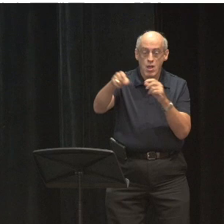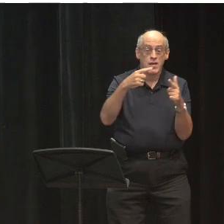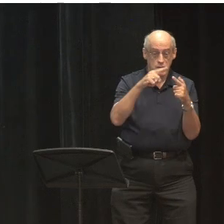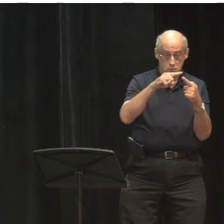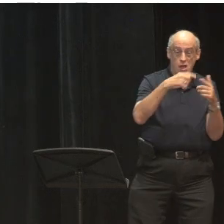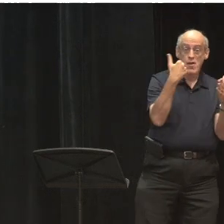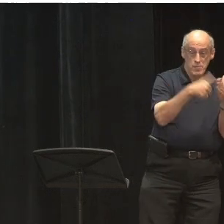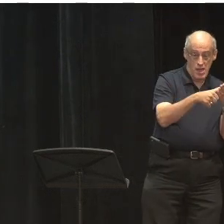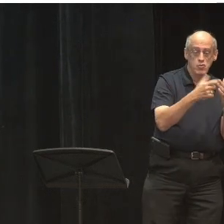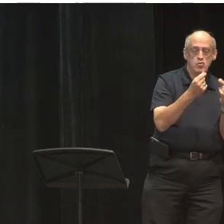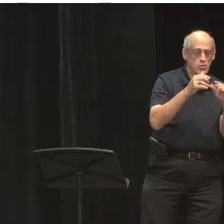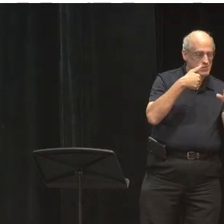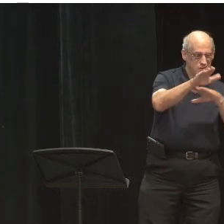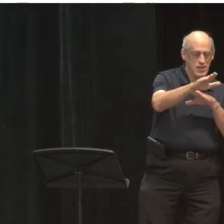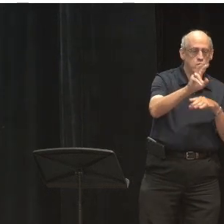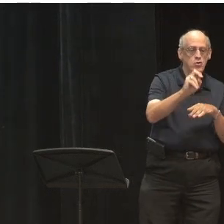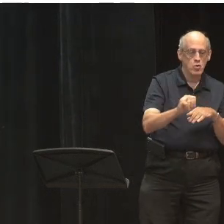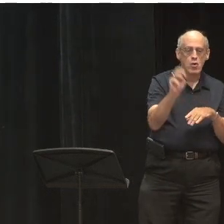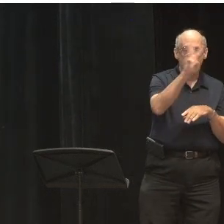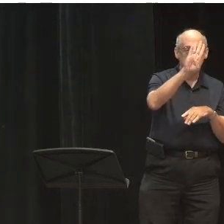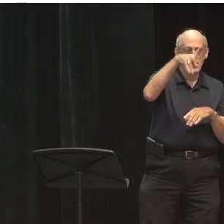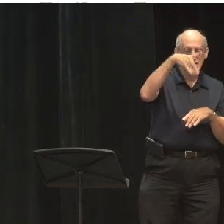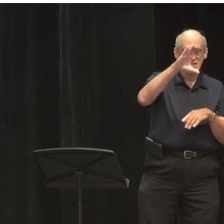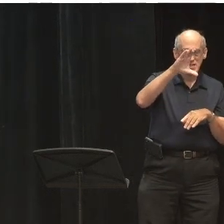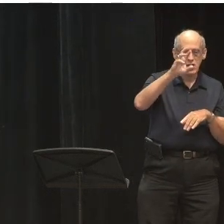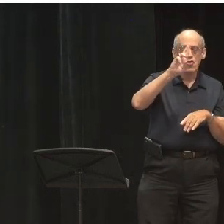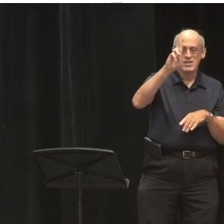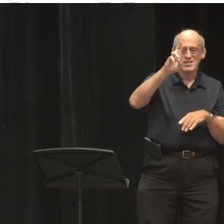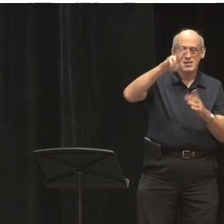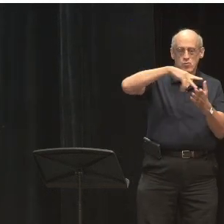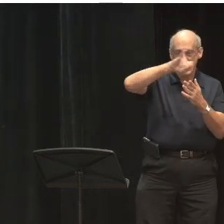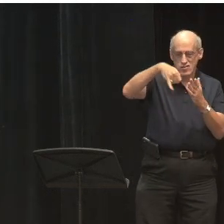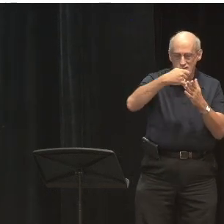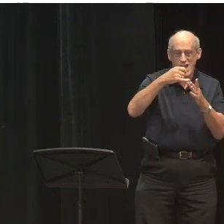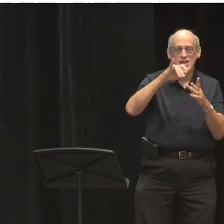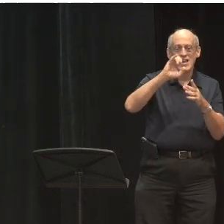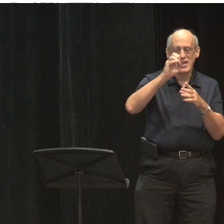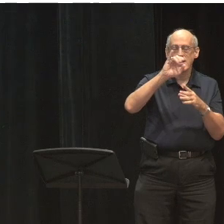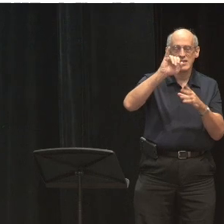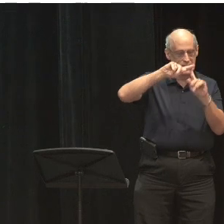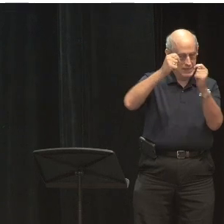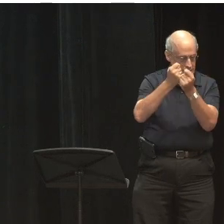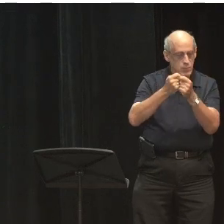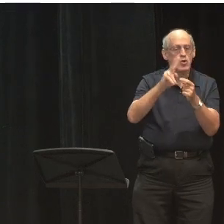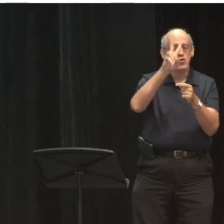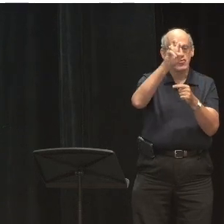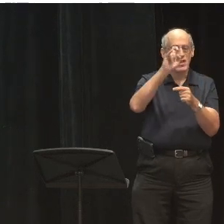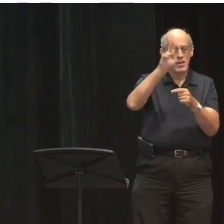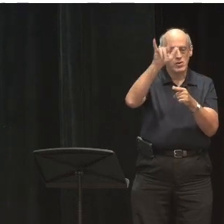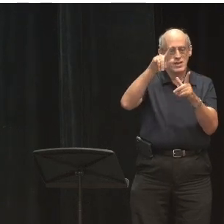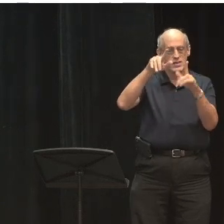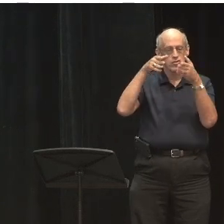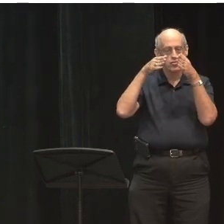by mail, please send them to Northwest Battery Park City Resiliency Project Team, 200 Liberty